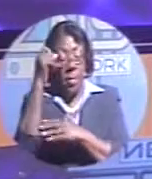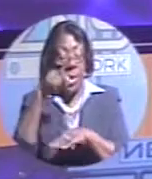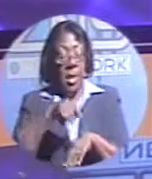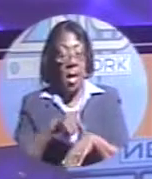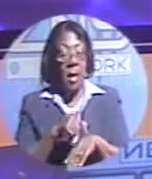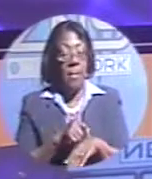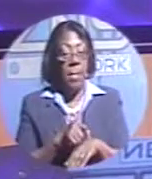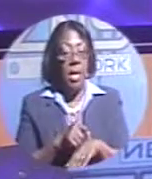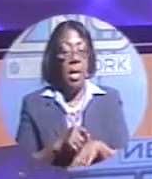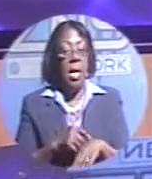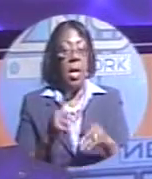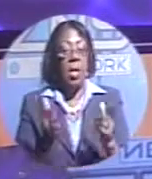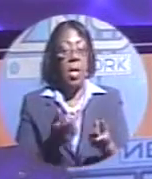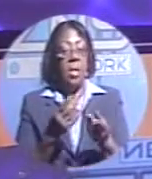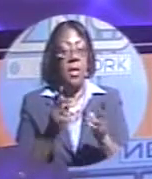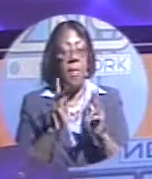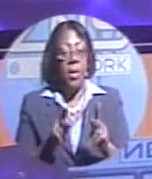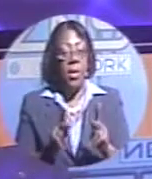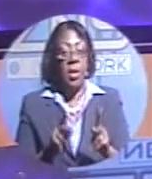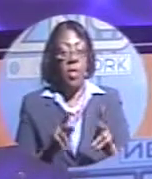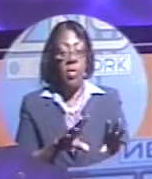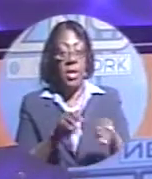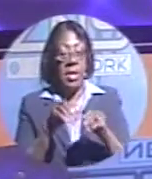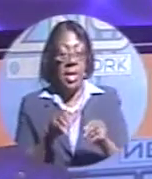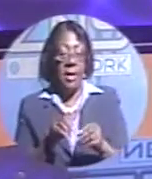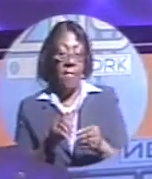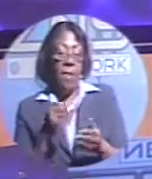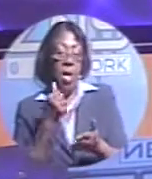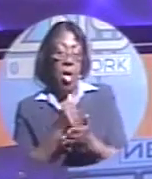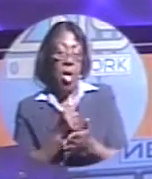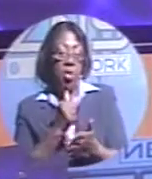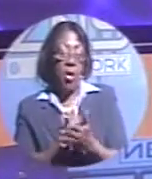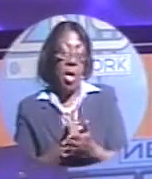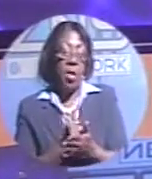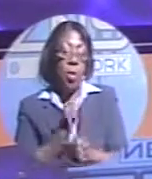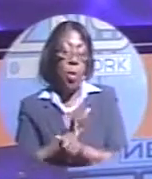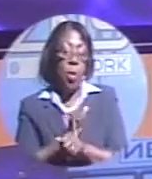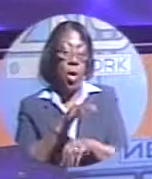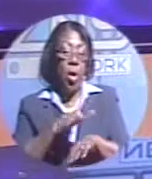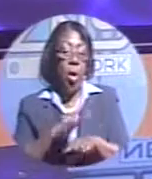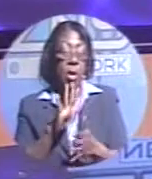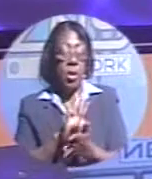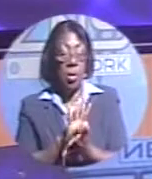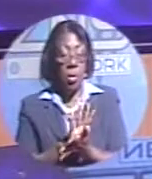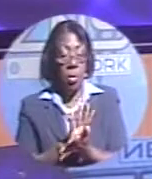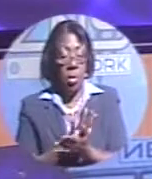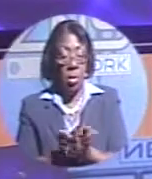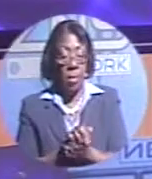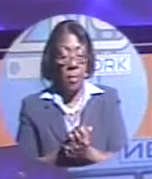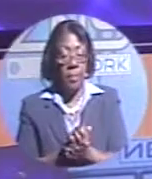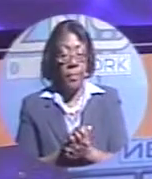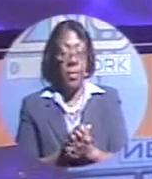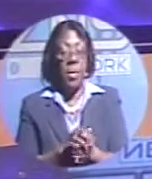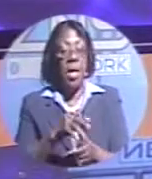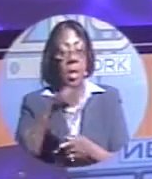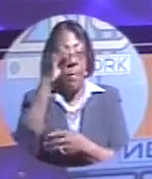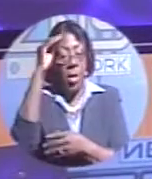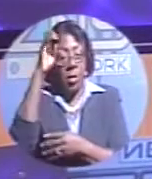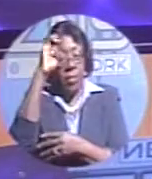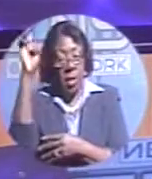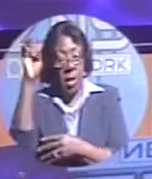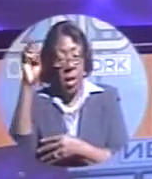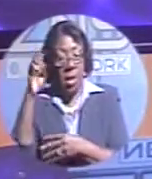awarded, 20 of them received work from the ministry for the first time. He said the number of Bahamians seeking contracts from the Ministry of